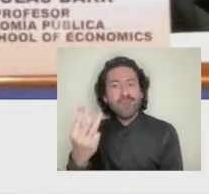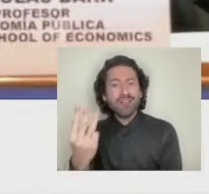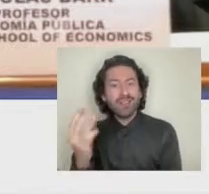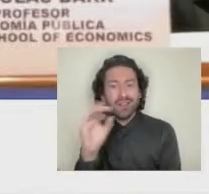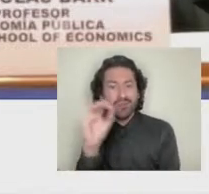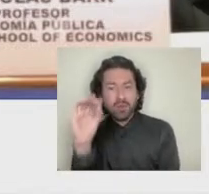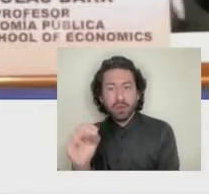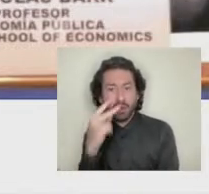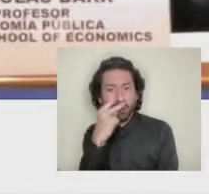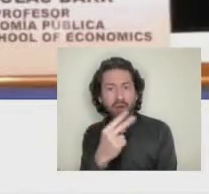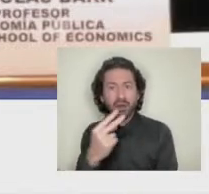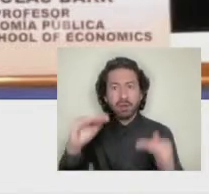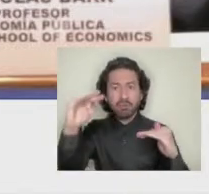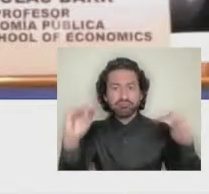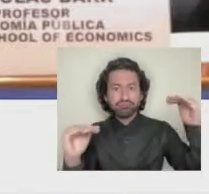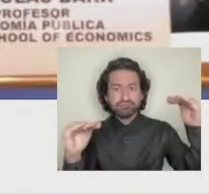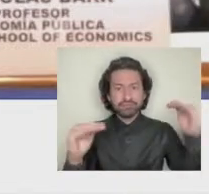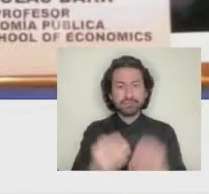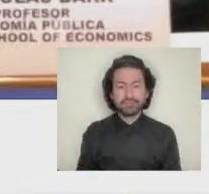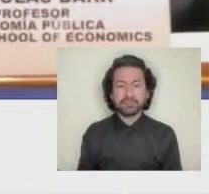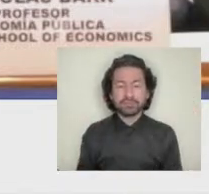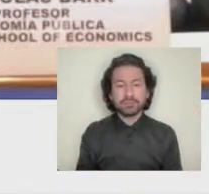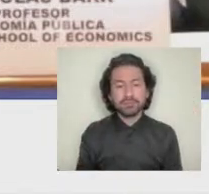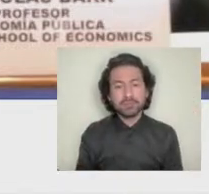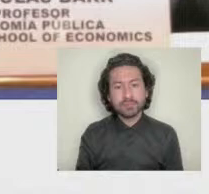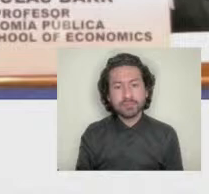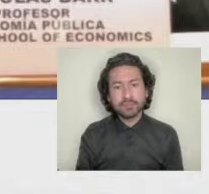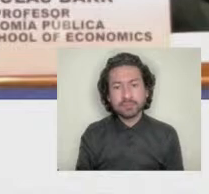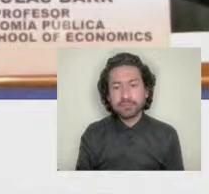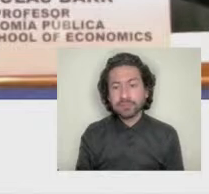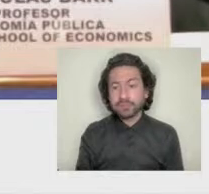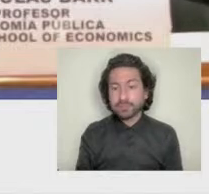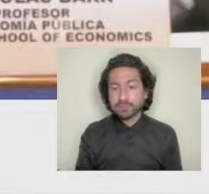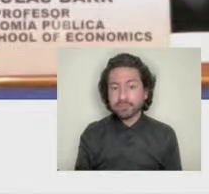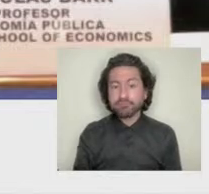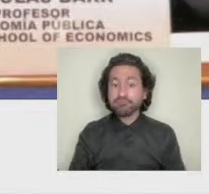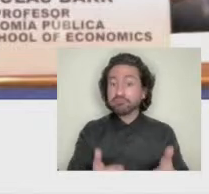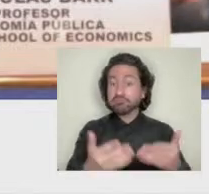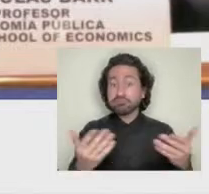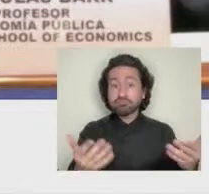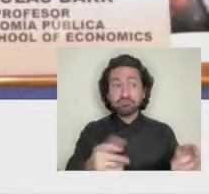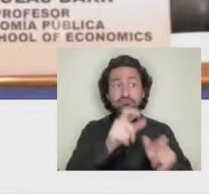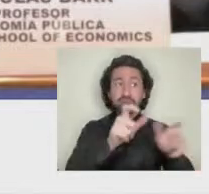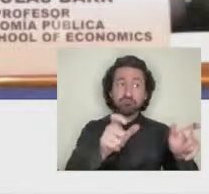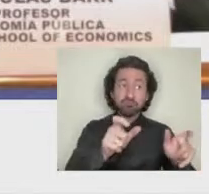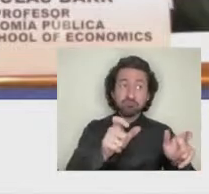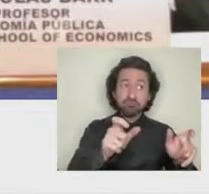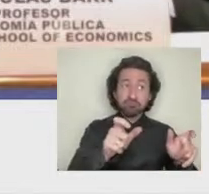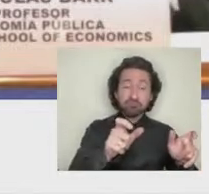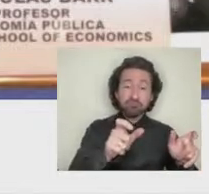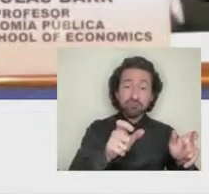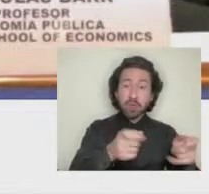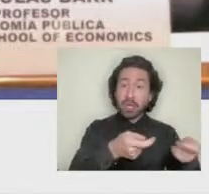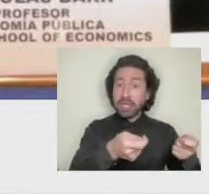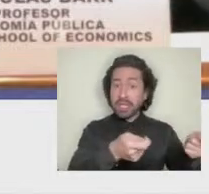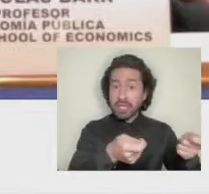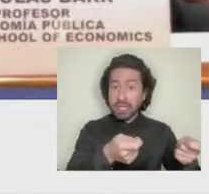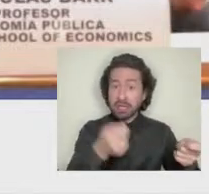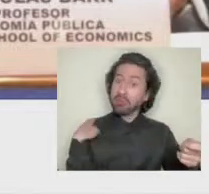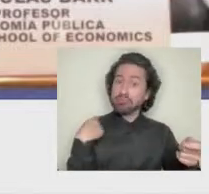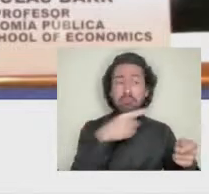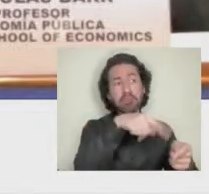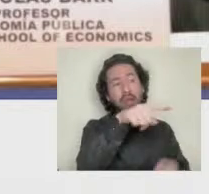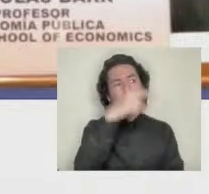the records. The professional managers inside Nest decide how the savings are to be divided up into